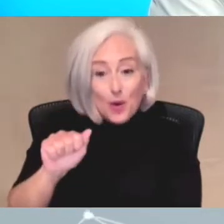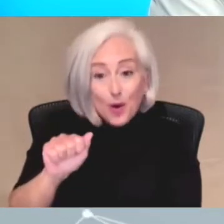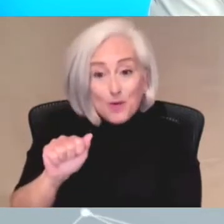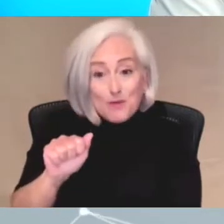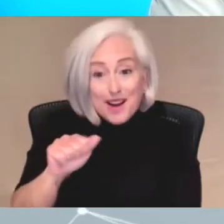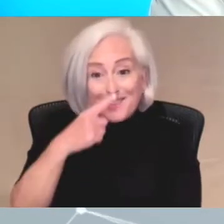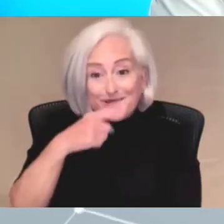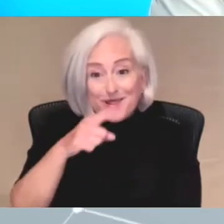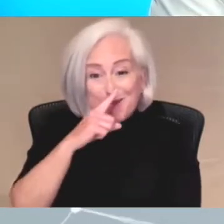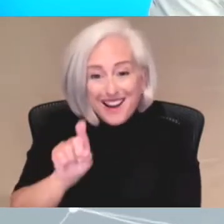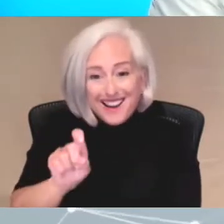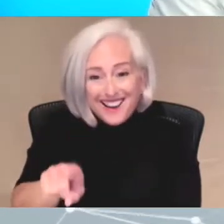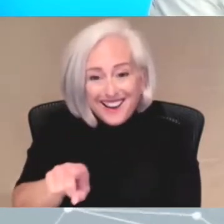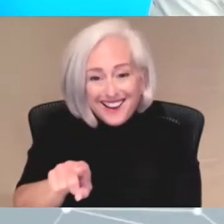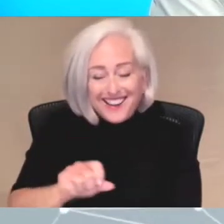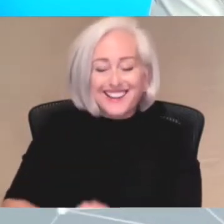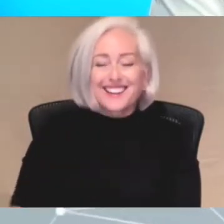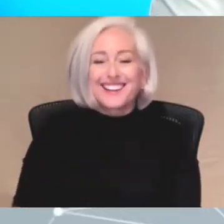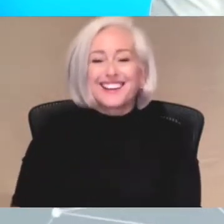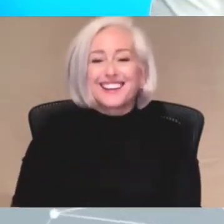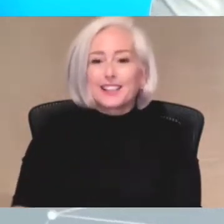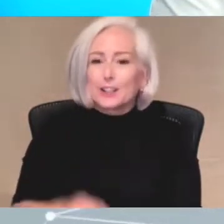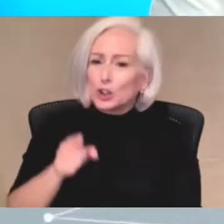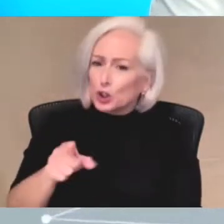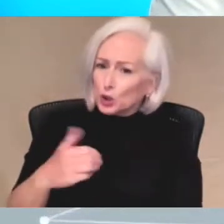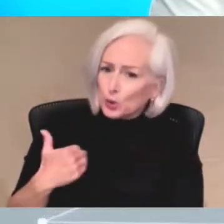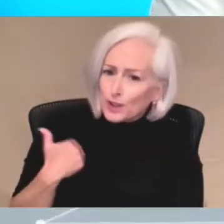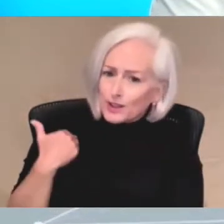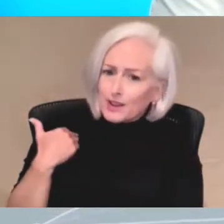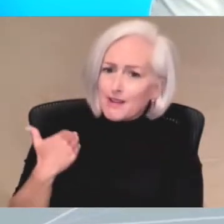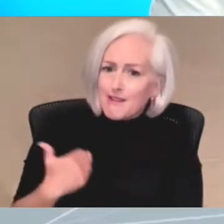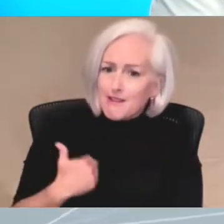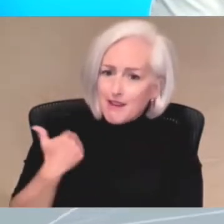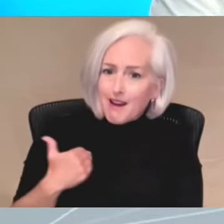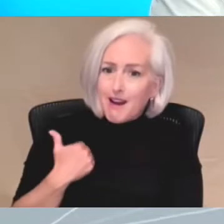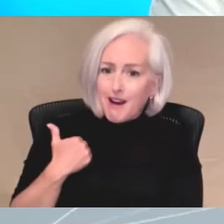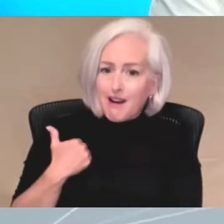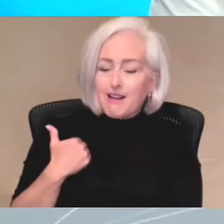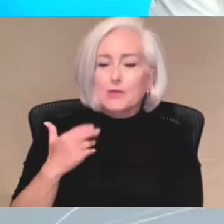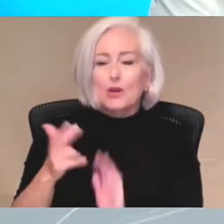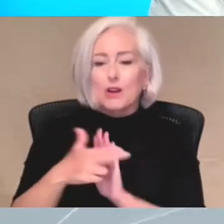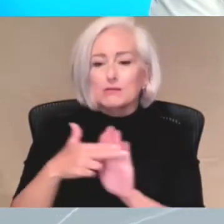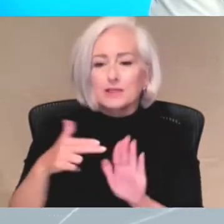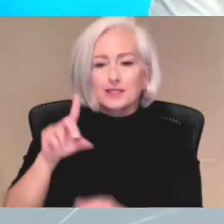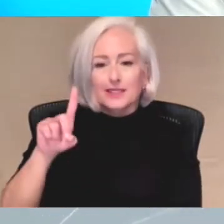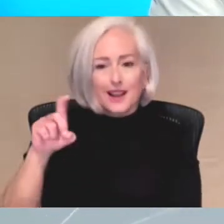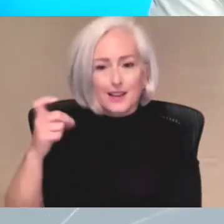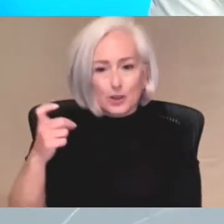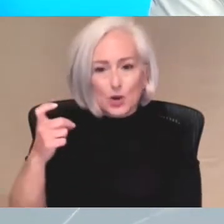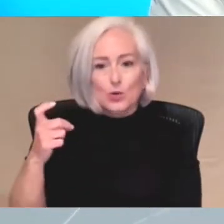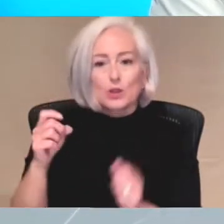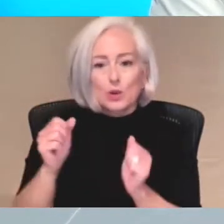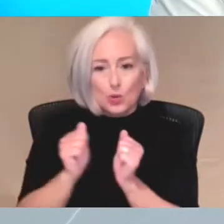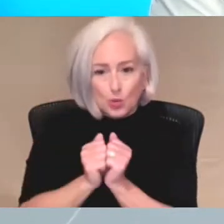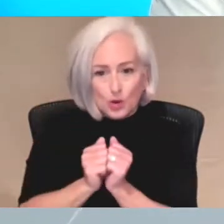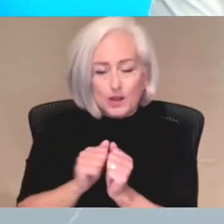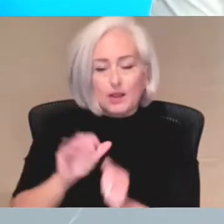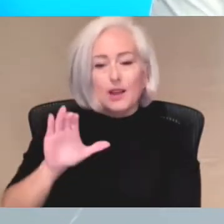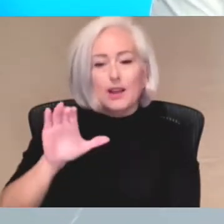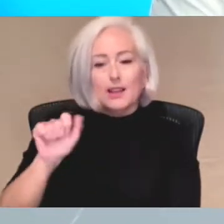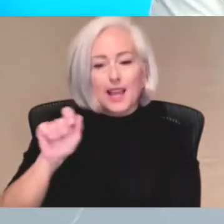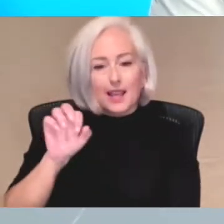Obviously, you were very young when you were diagnosed with your cancer,